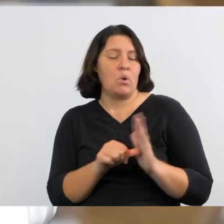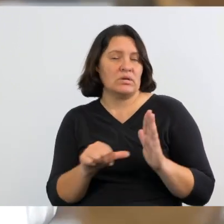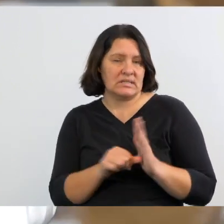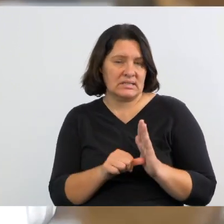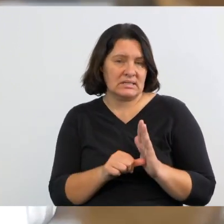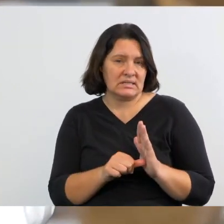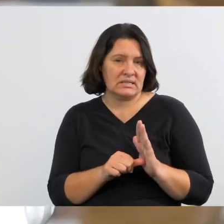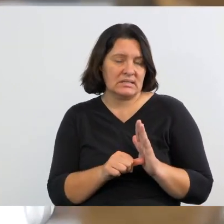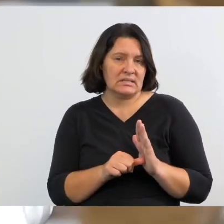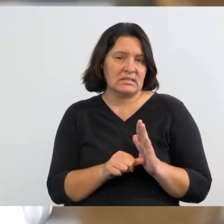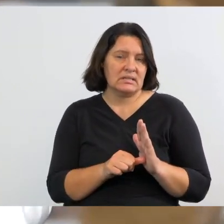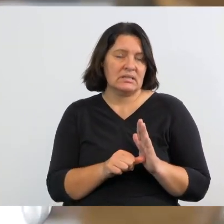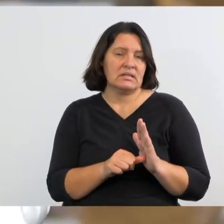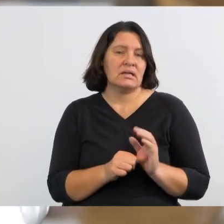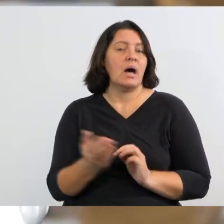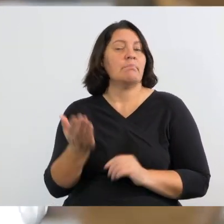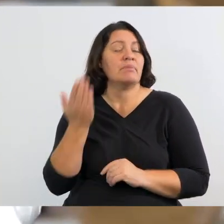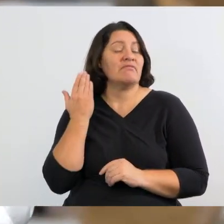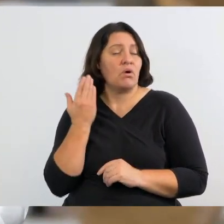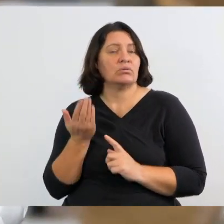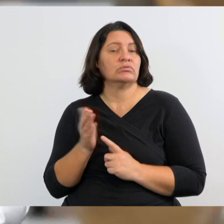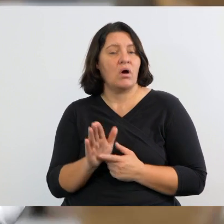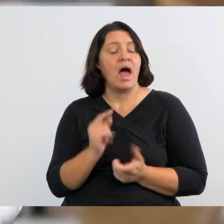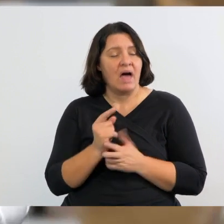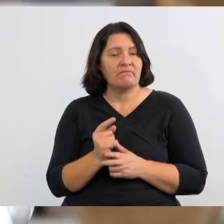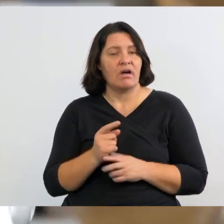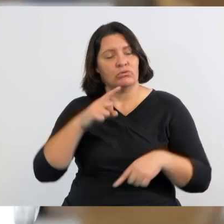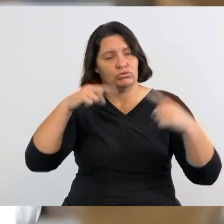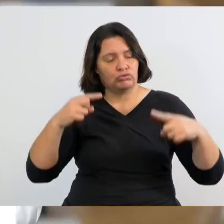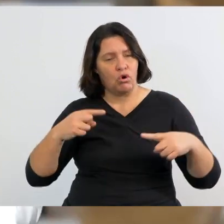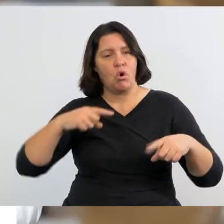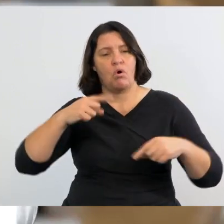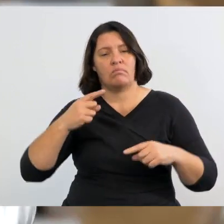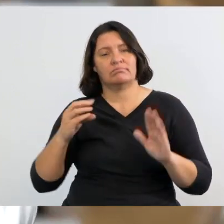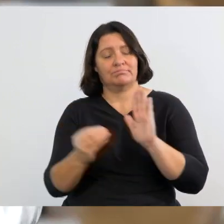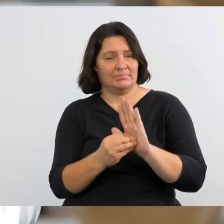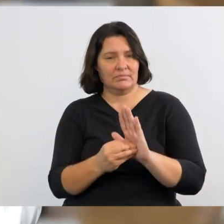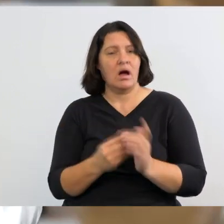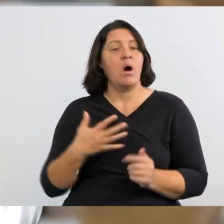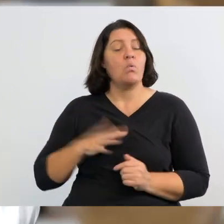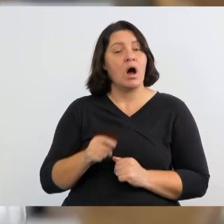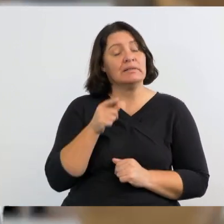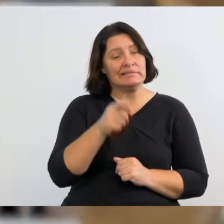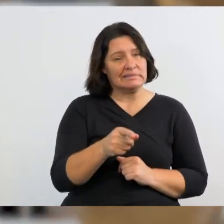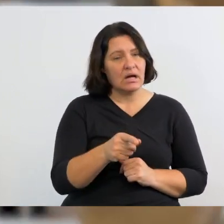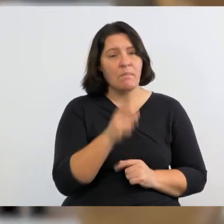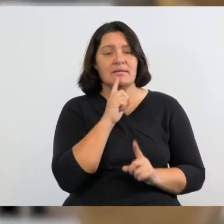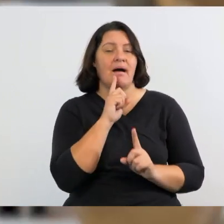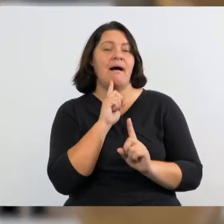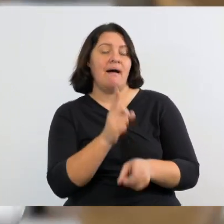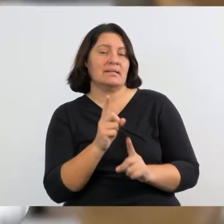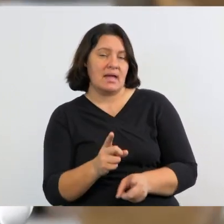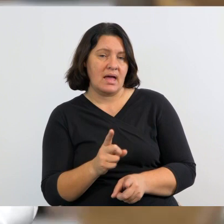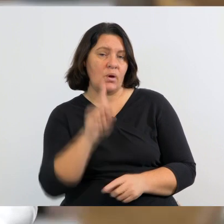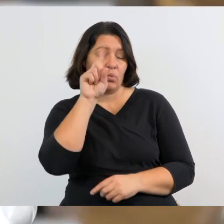a graph, right? And now this time around, I wanted you to answer a specific question based on that graph. Now please